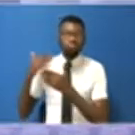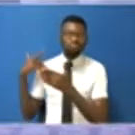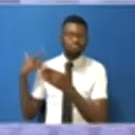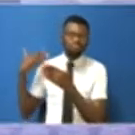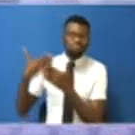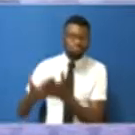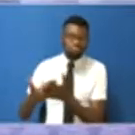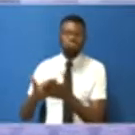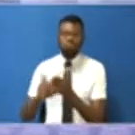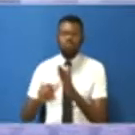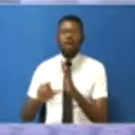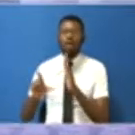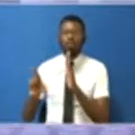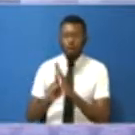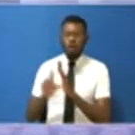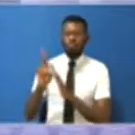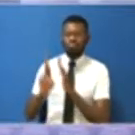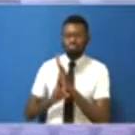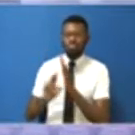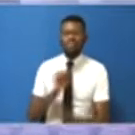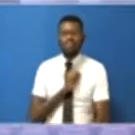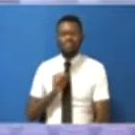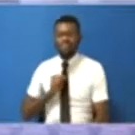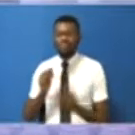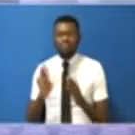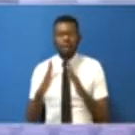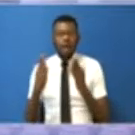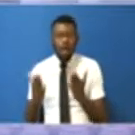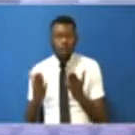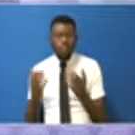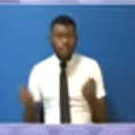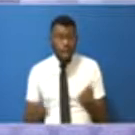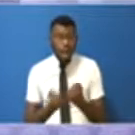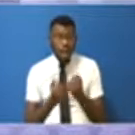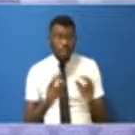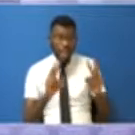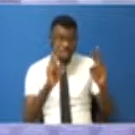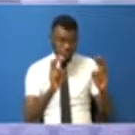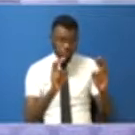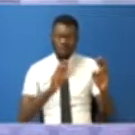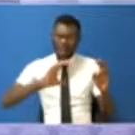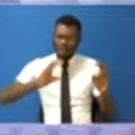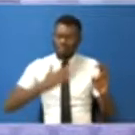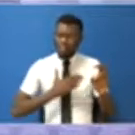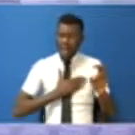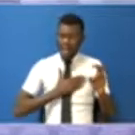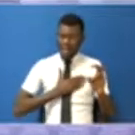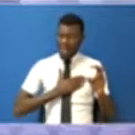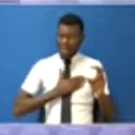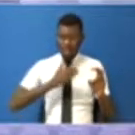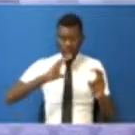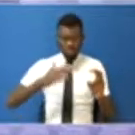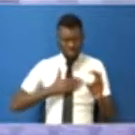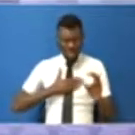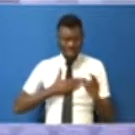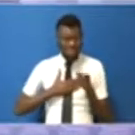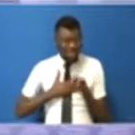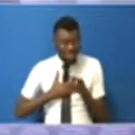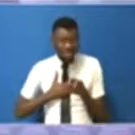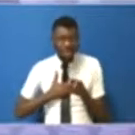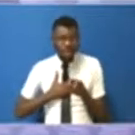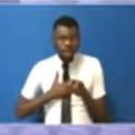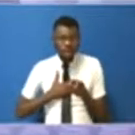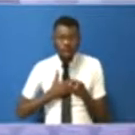experience that has been set in the senate when a matter comes regarding your county you're supposed to prosecute your